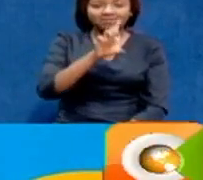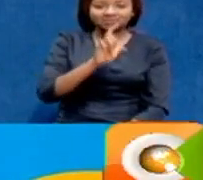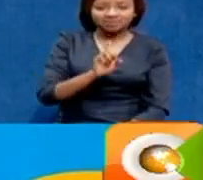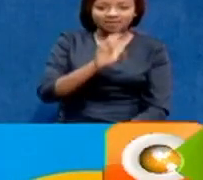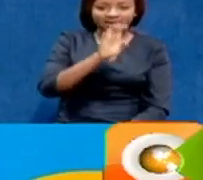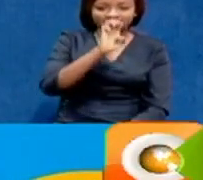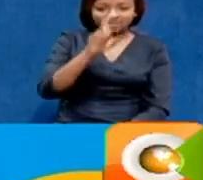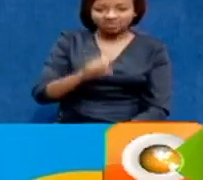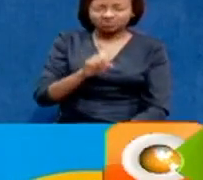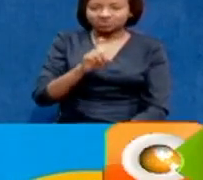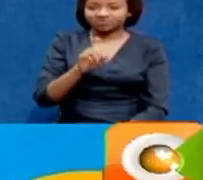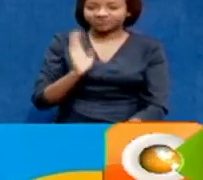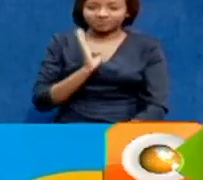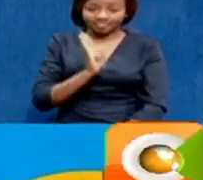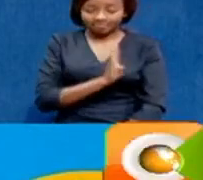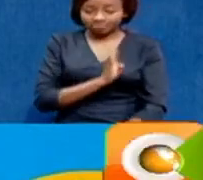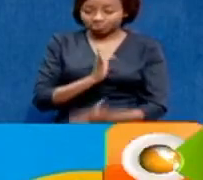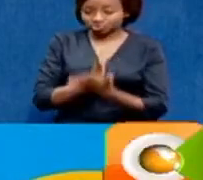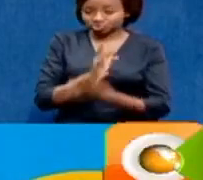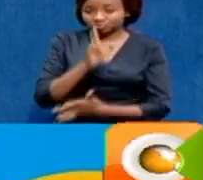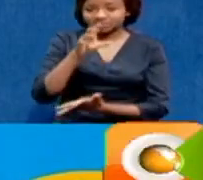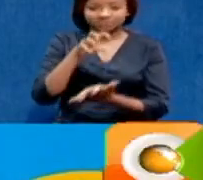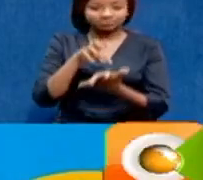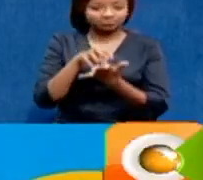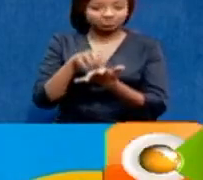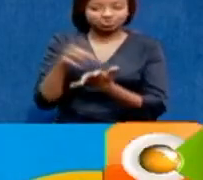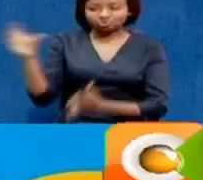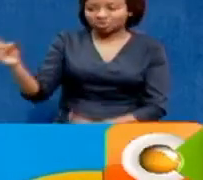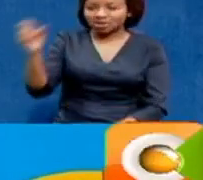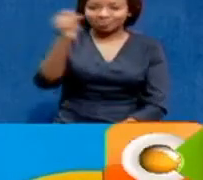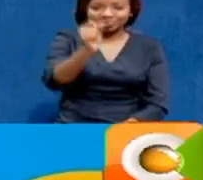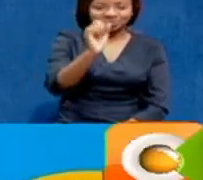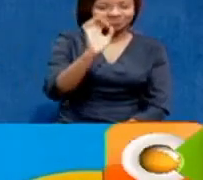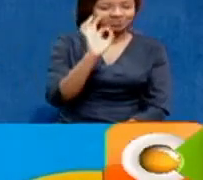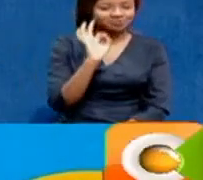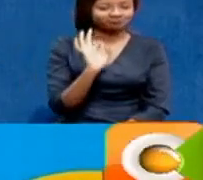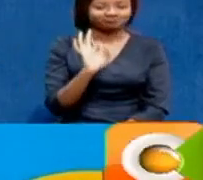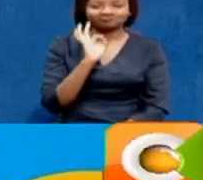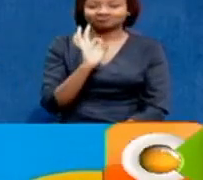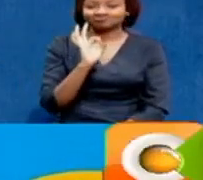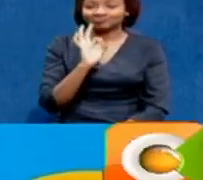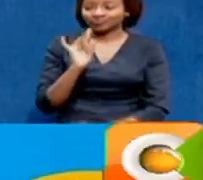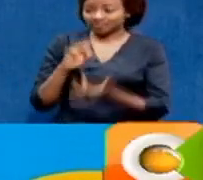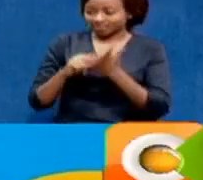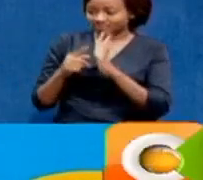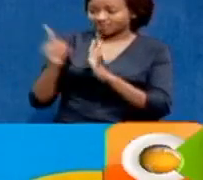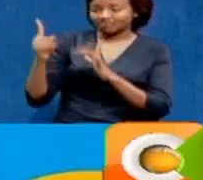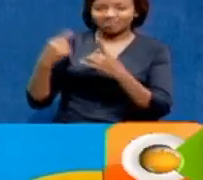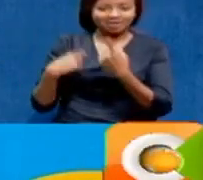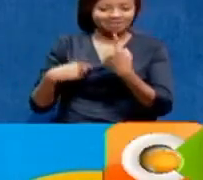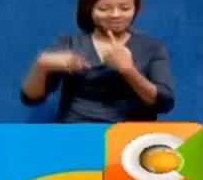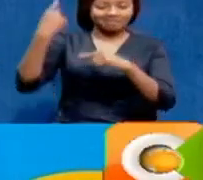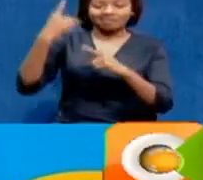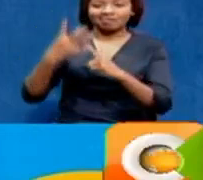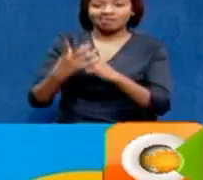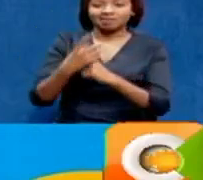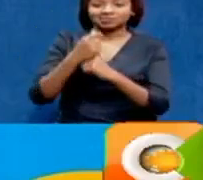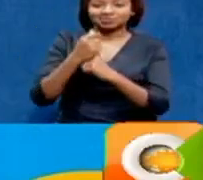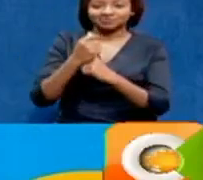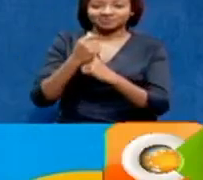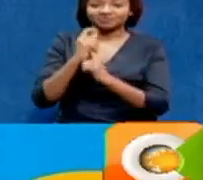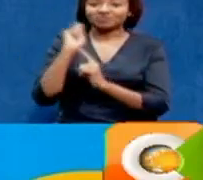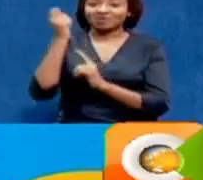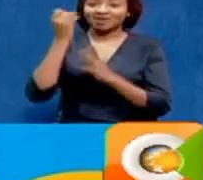This is quite a prestigious appointment and a major accomplishment to one of our